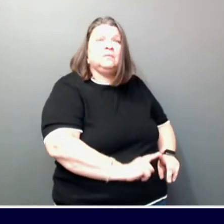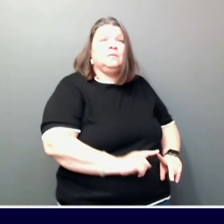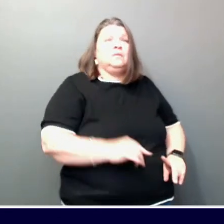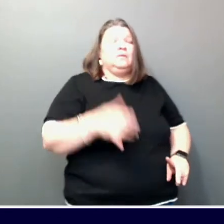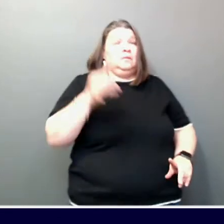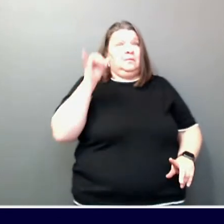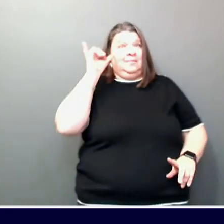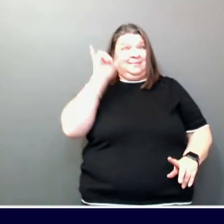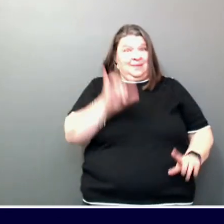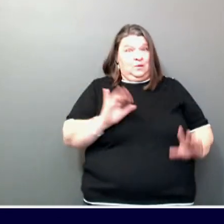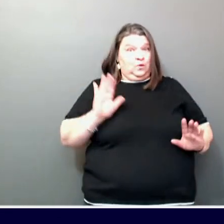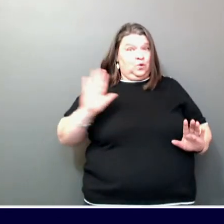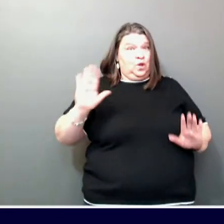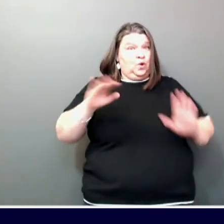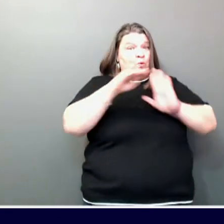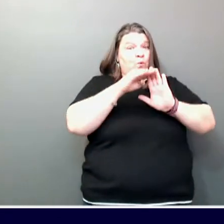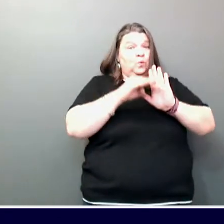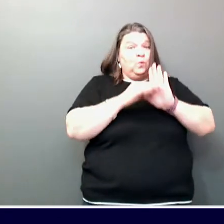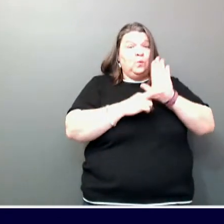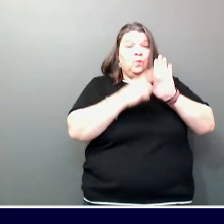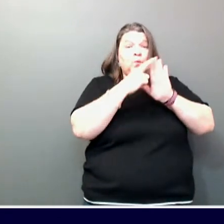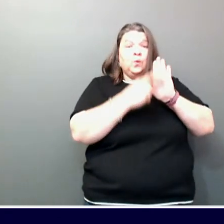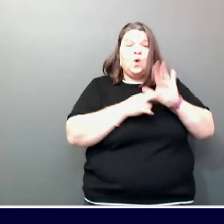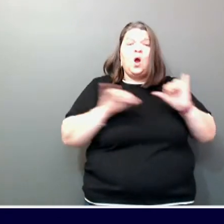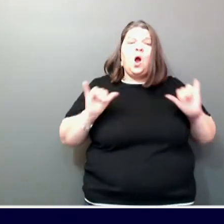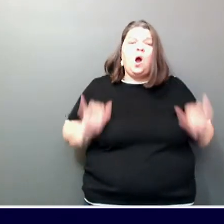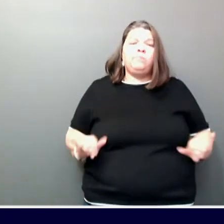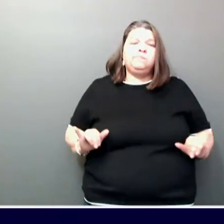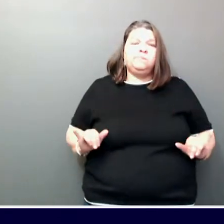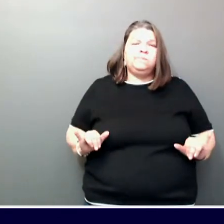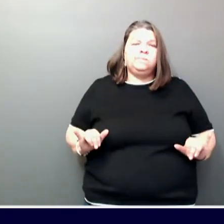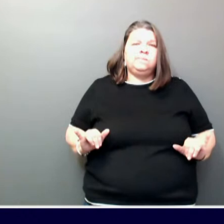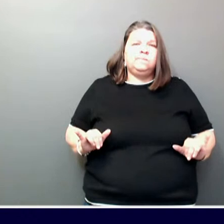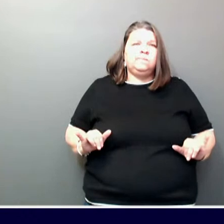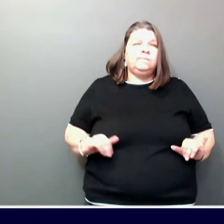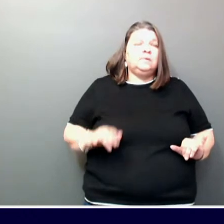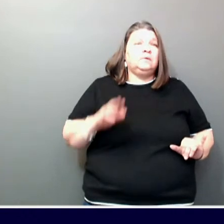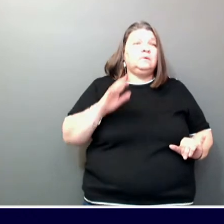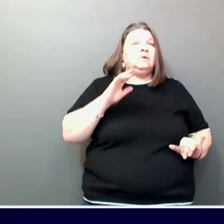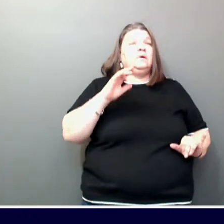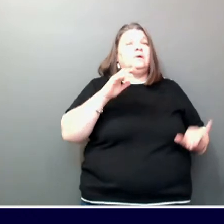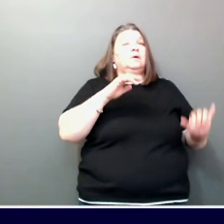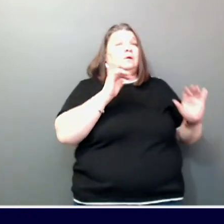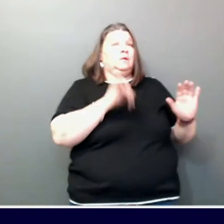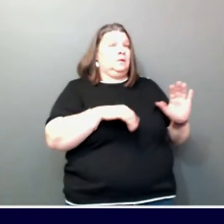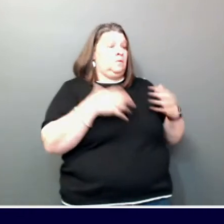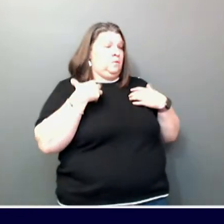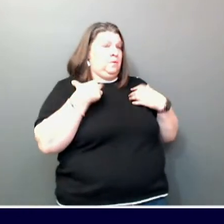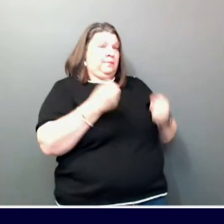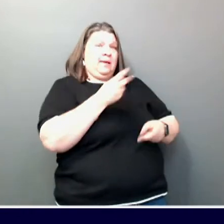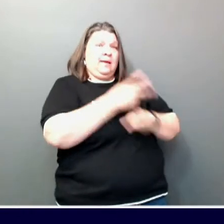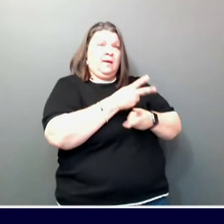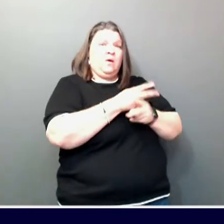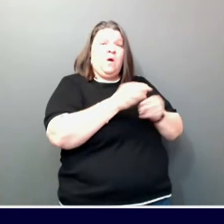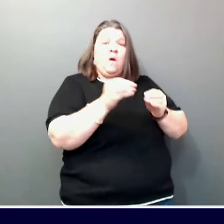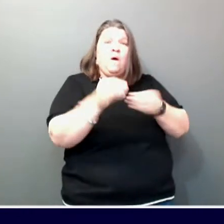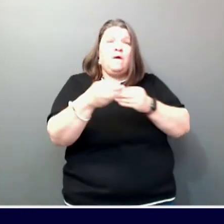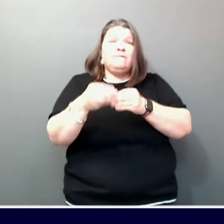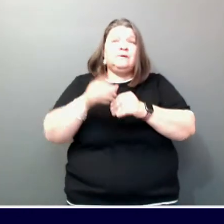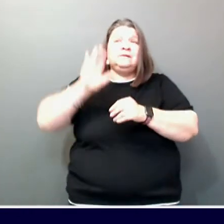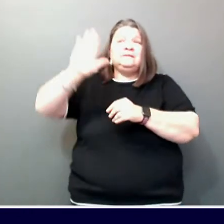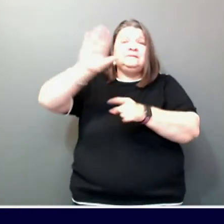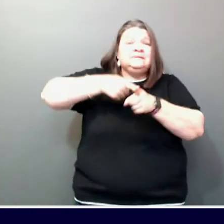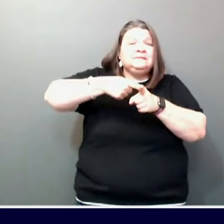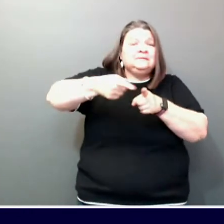rule, meaning we kept the same set of facilities subject to the rule that have always been subject to the rule. And